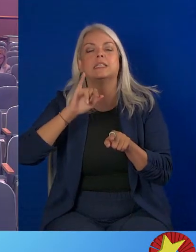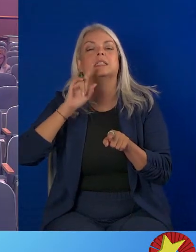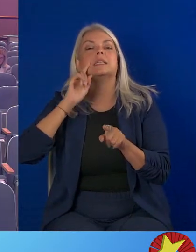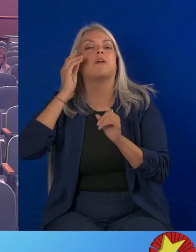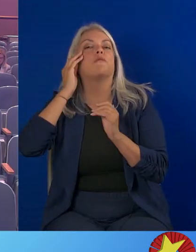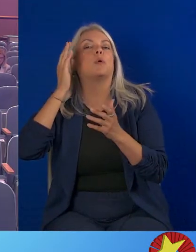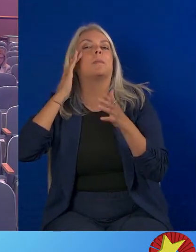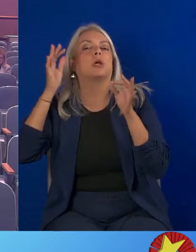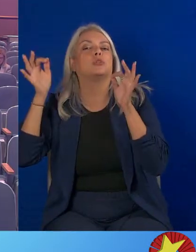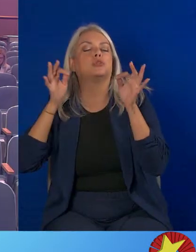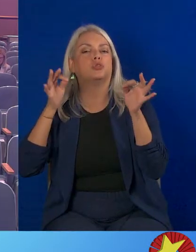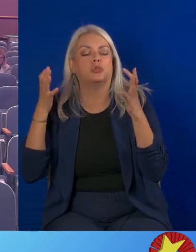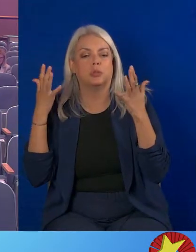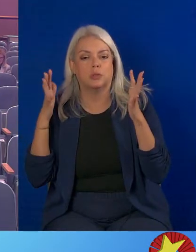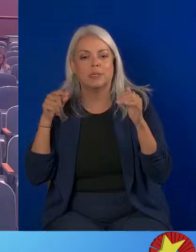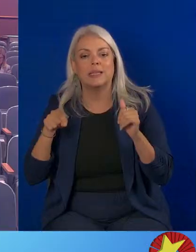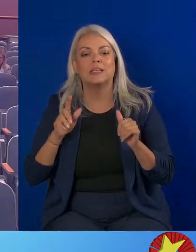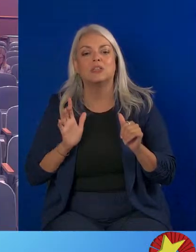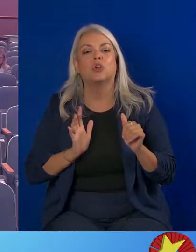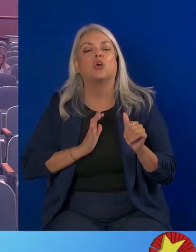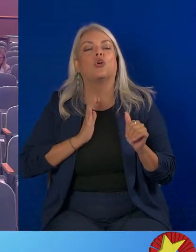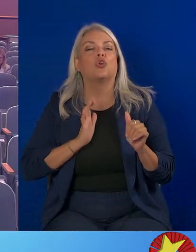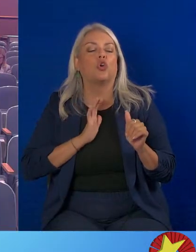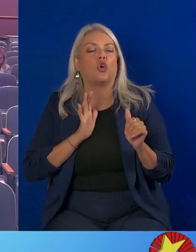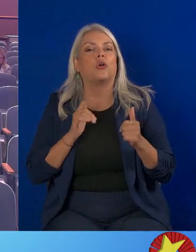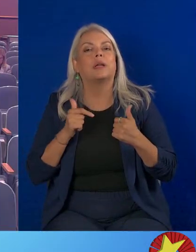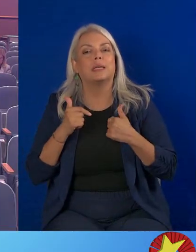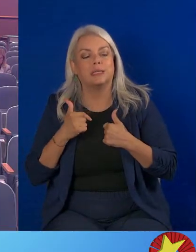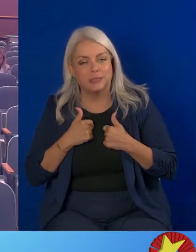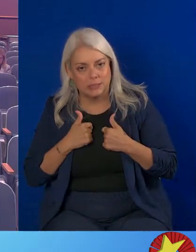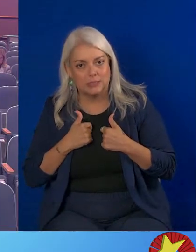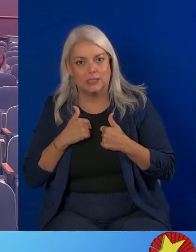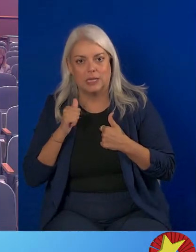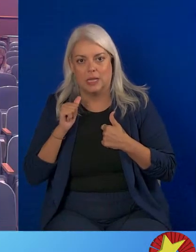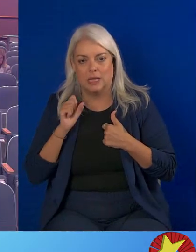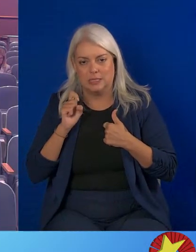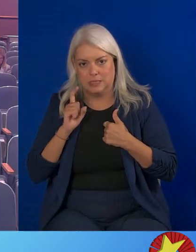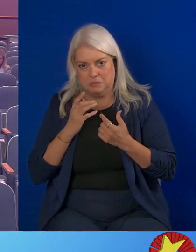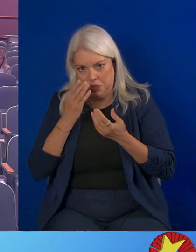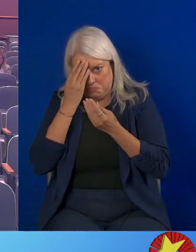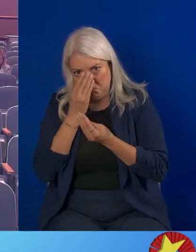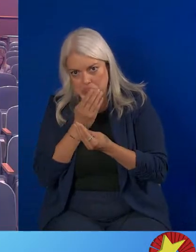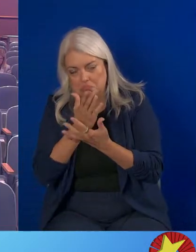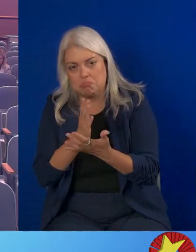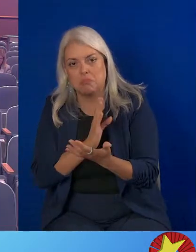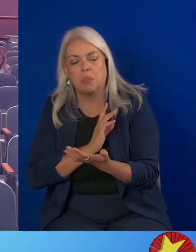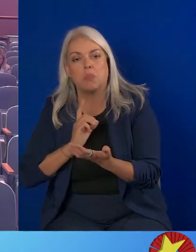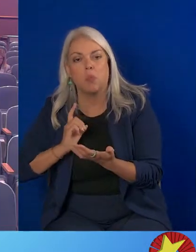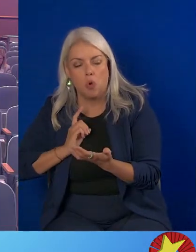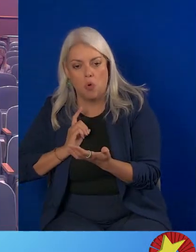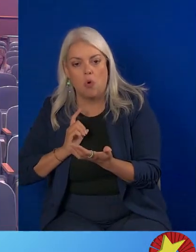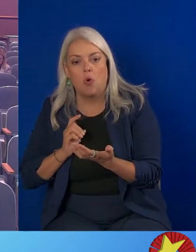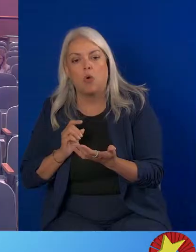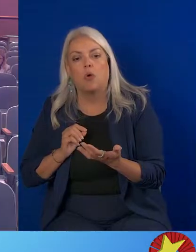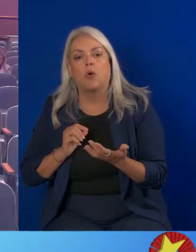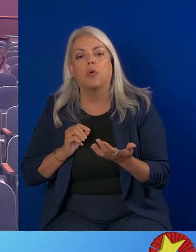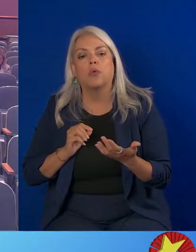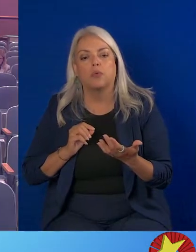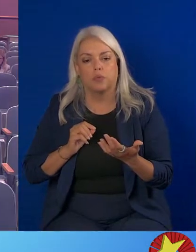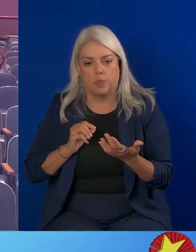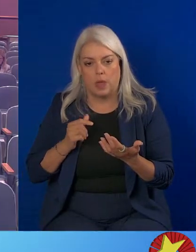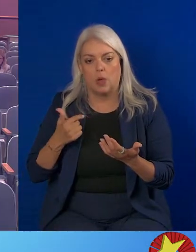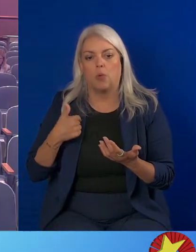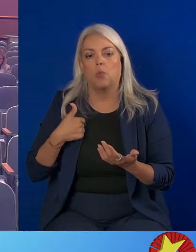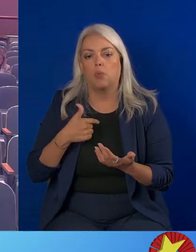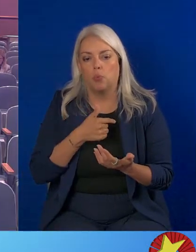item. This is a courtesy that we are giving to the board, letting the board know that we